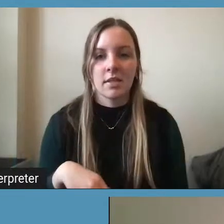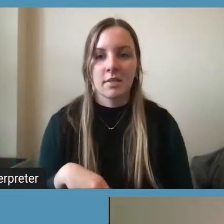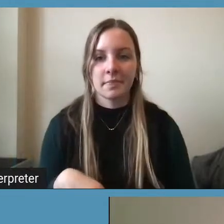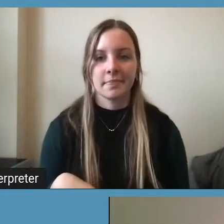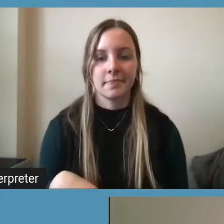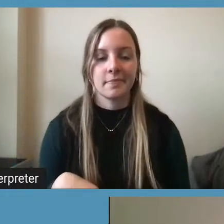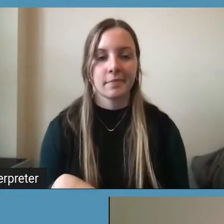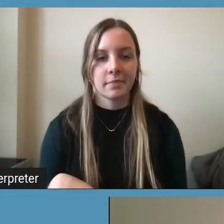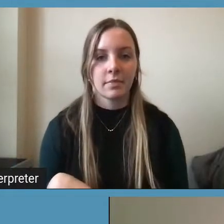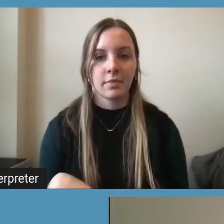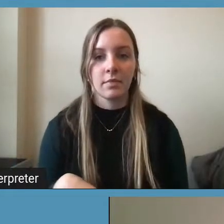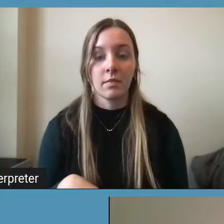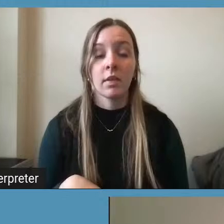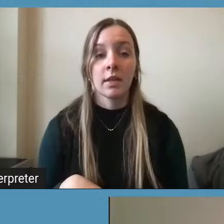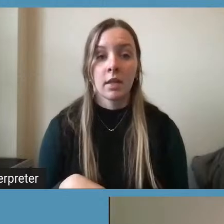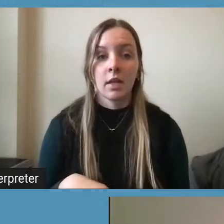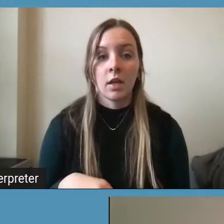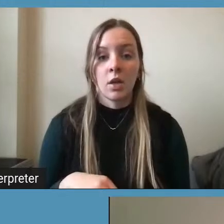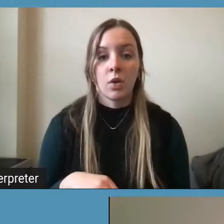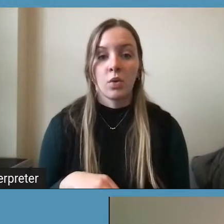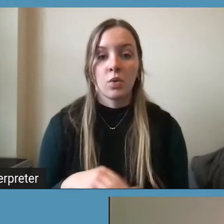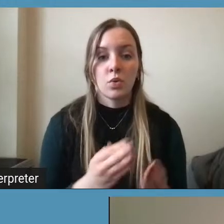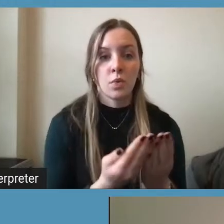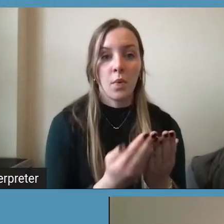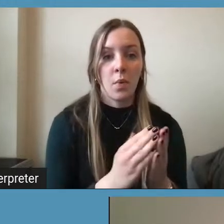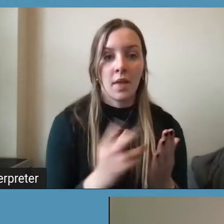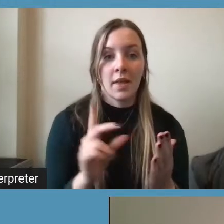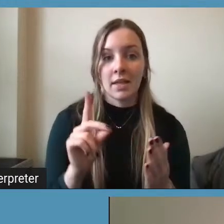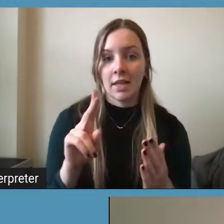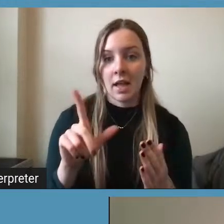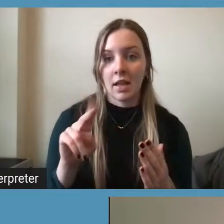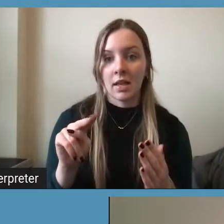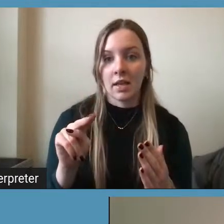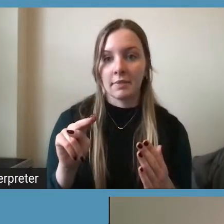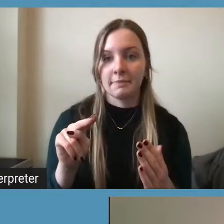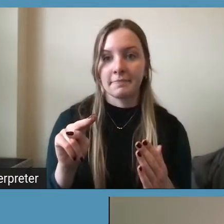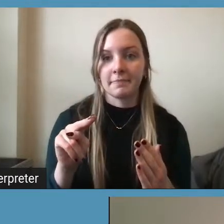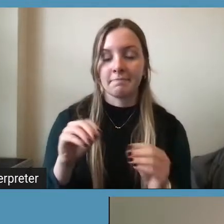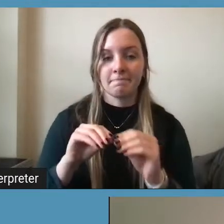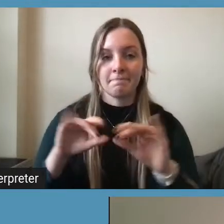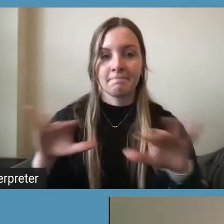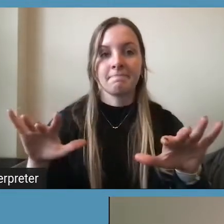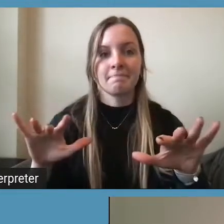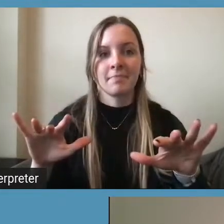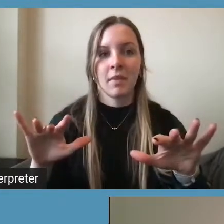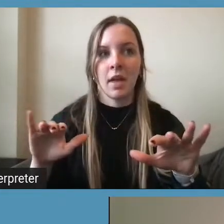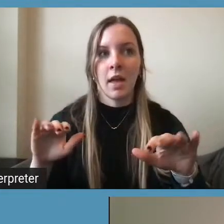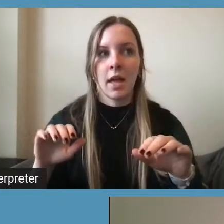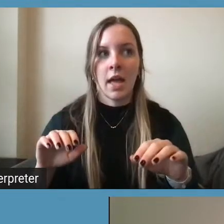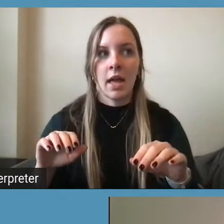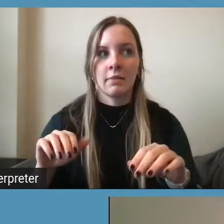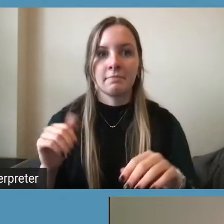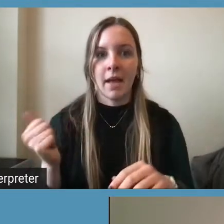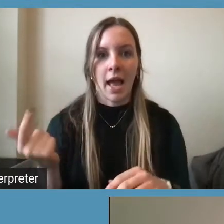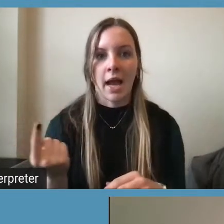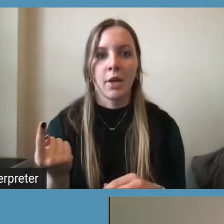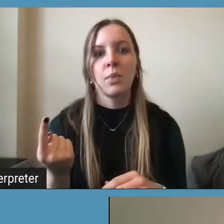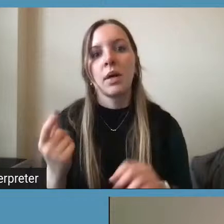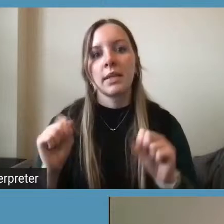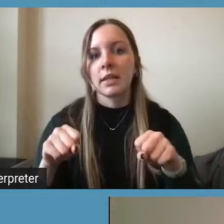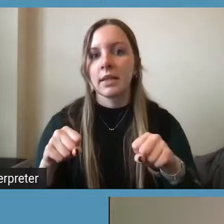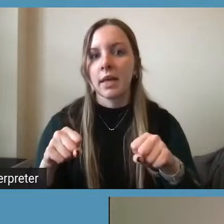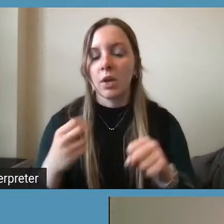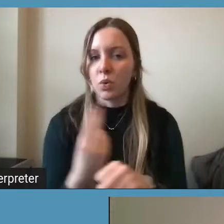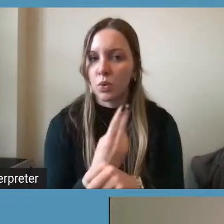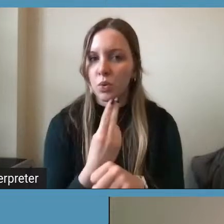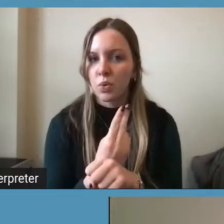once it's then actually underway, that's open to anybody. And how do they access that? Is that through you or